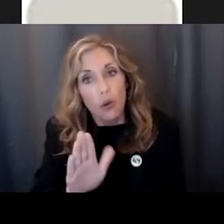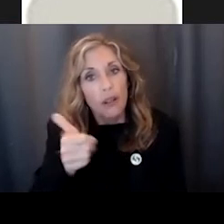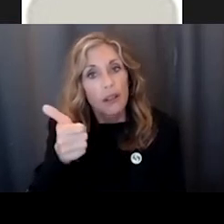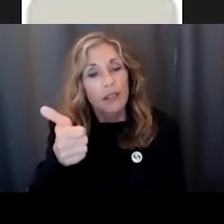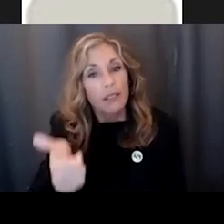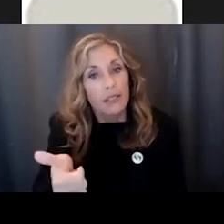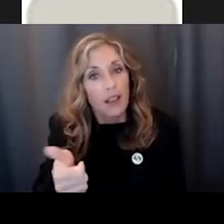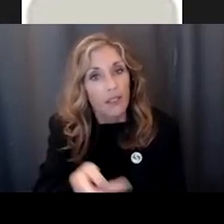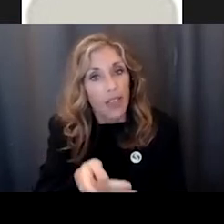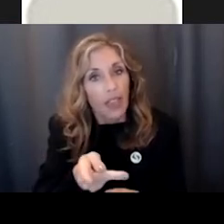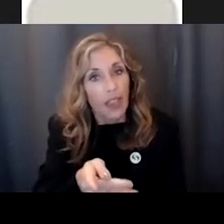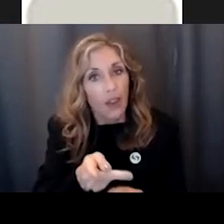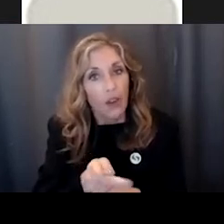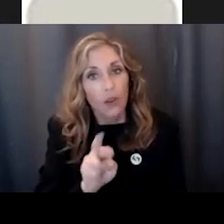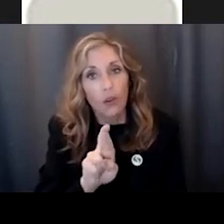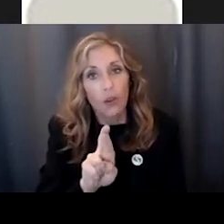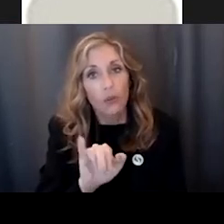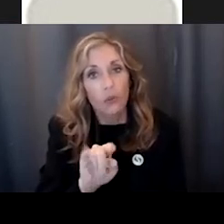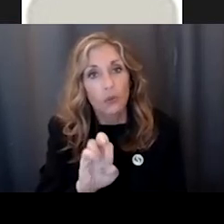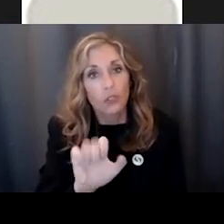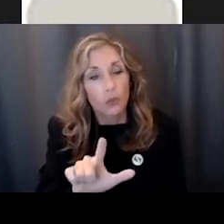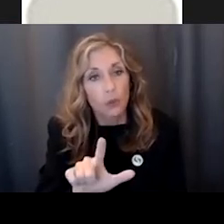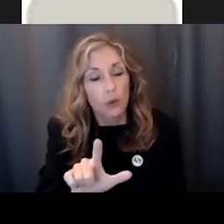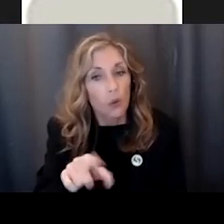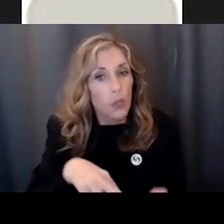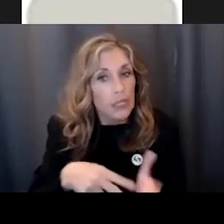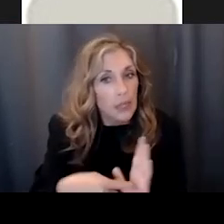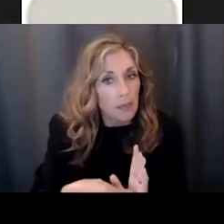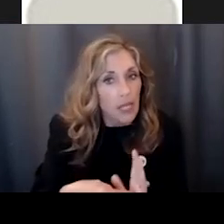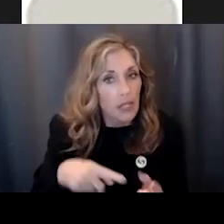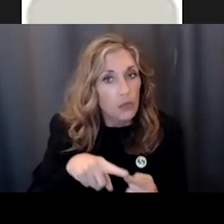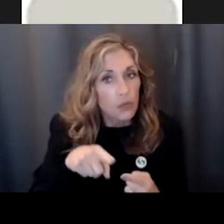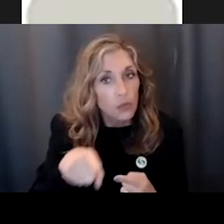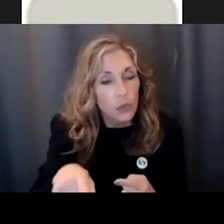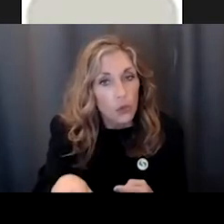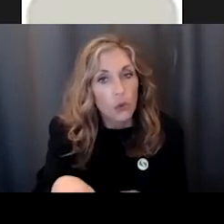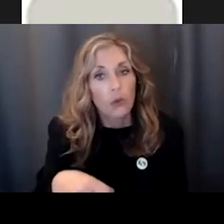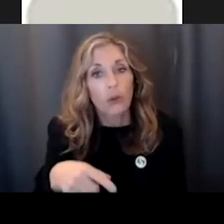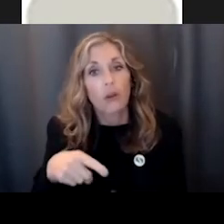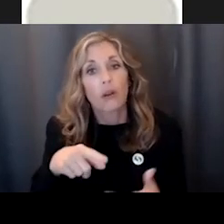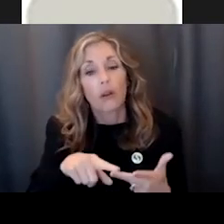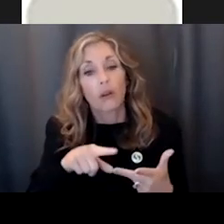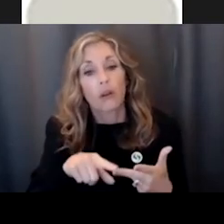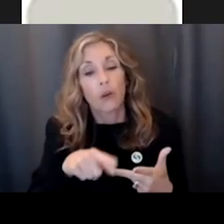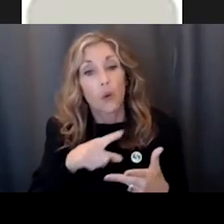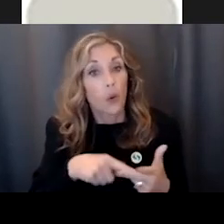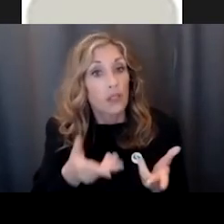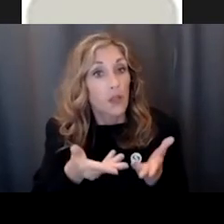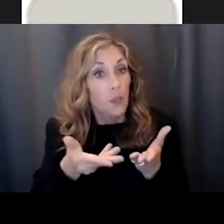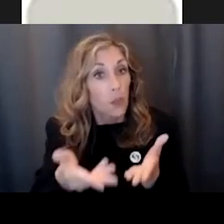to you, and what does it bring, offer to you? And I omitted to